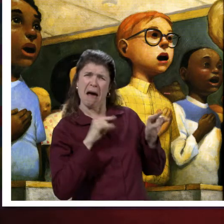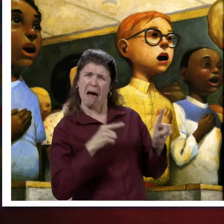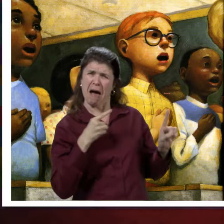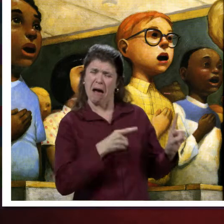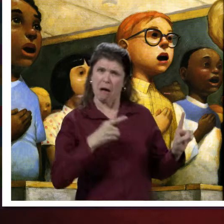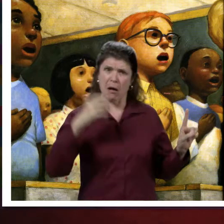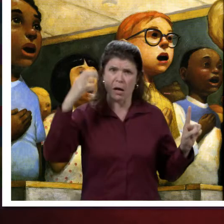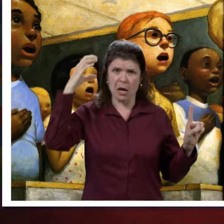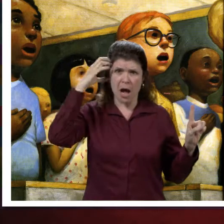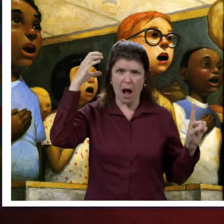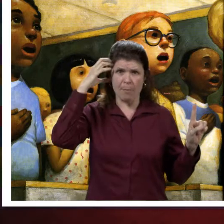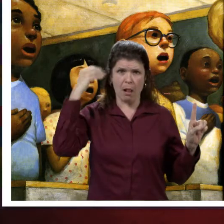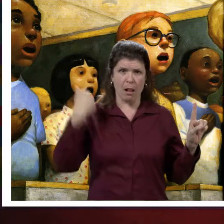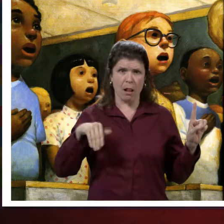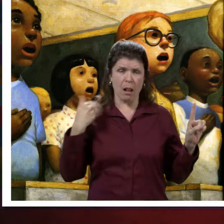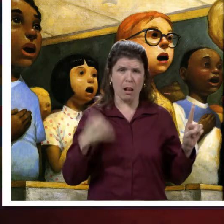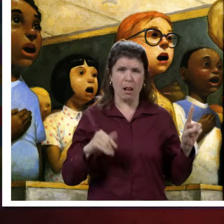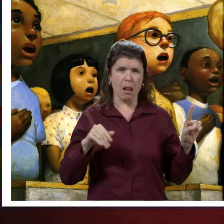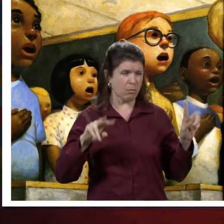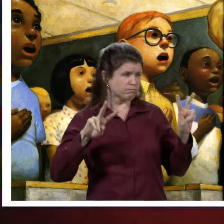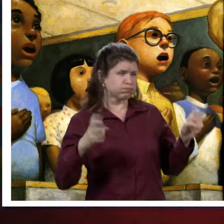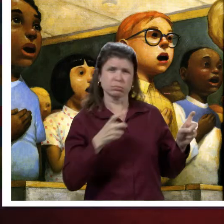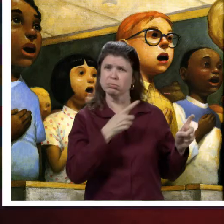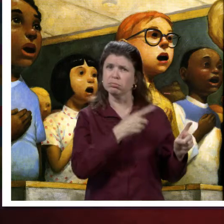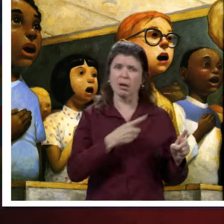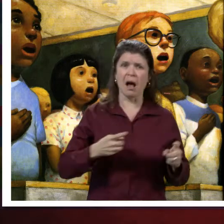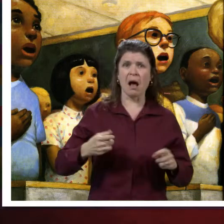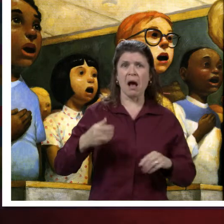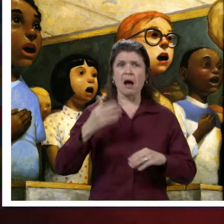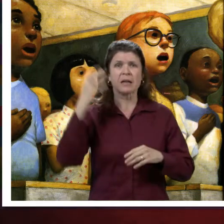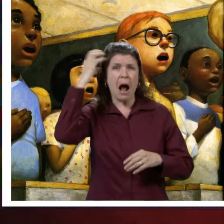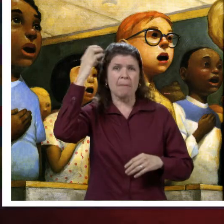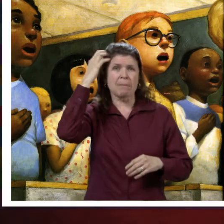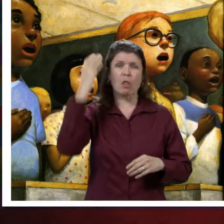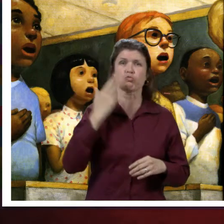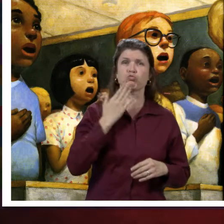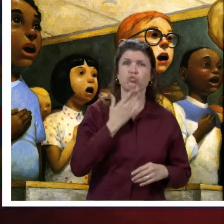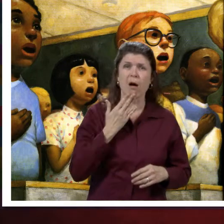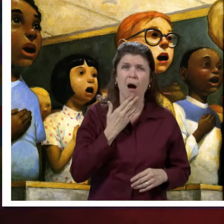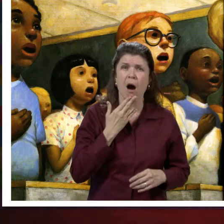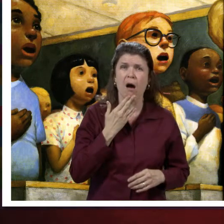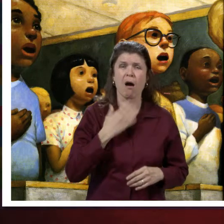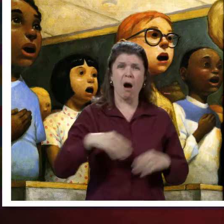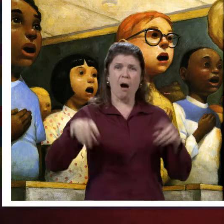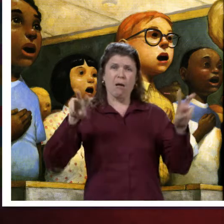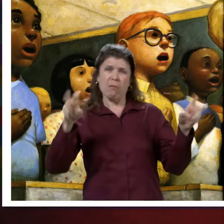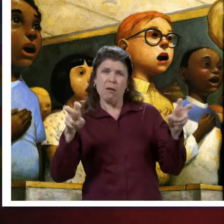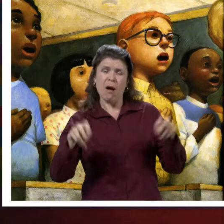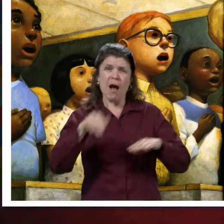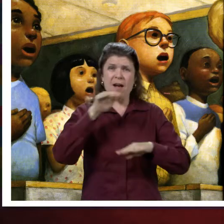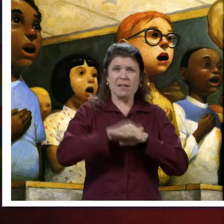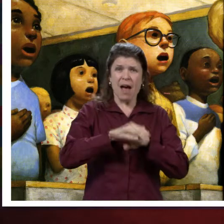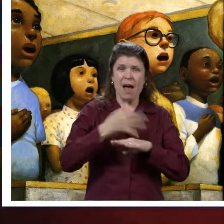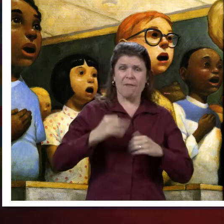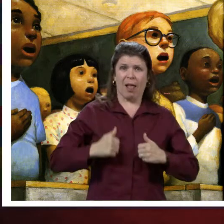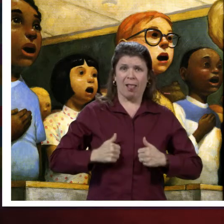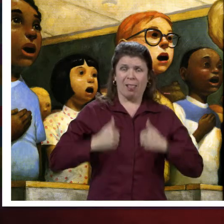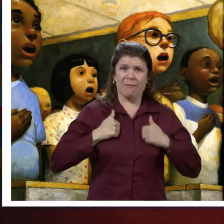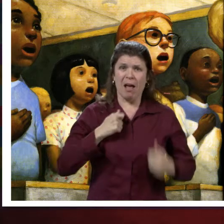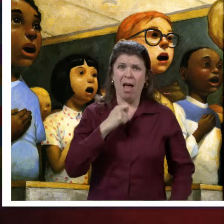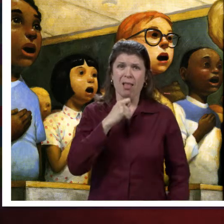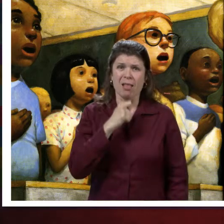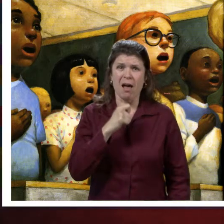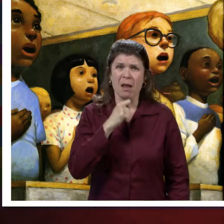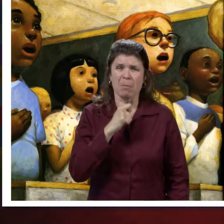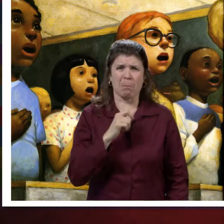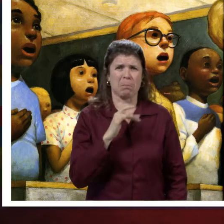The next day was a disaster. Everyone at school laughed at Camilla. They called her